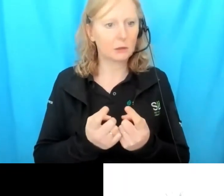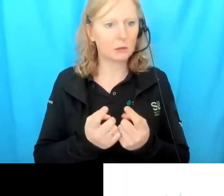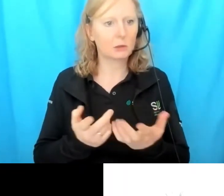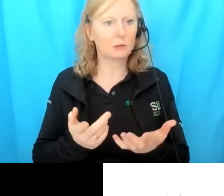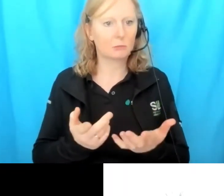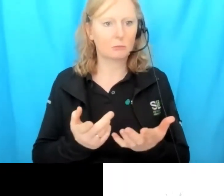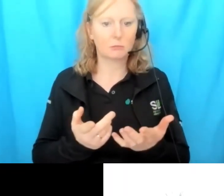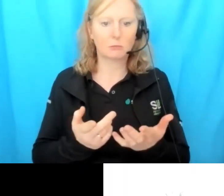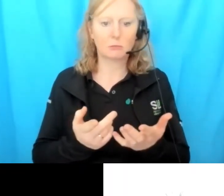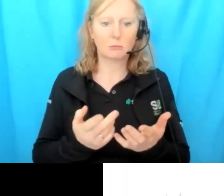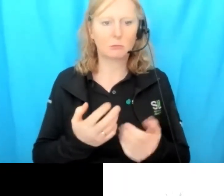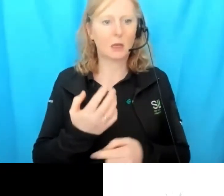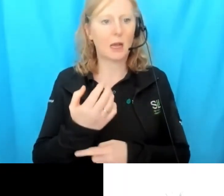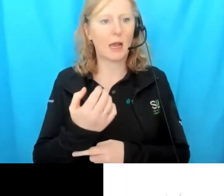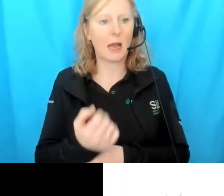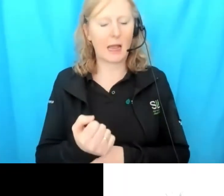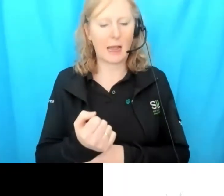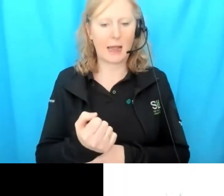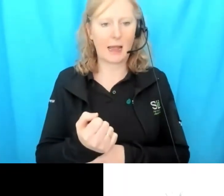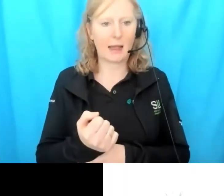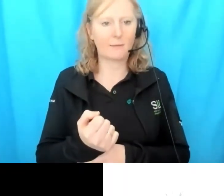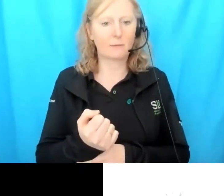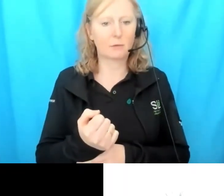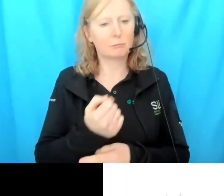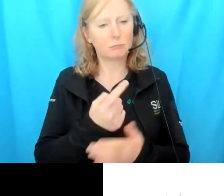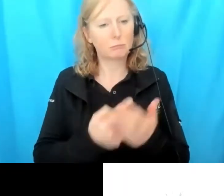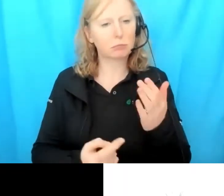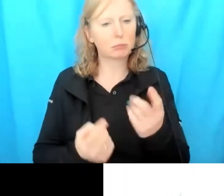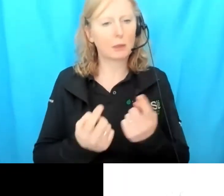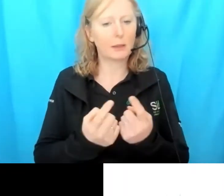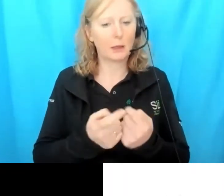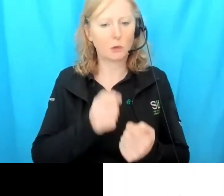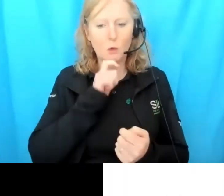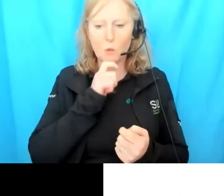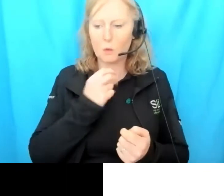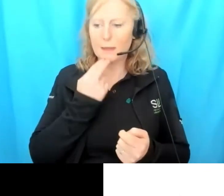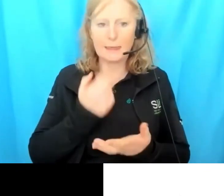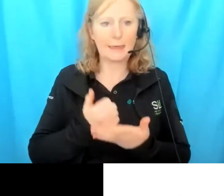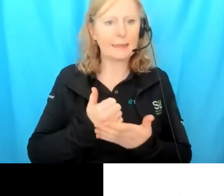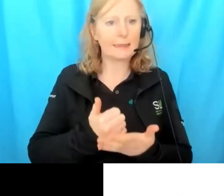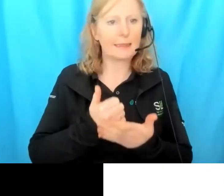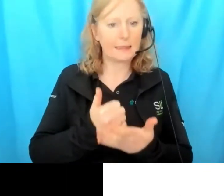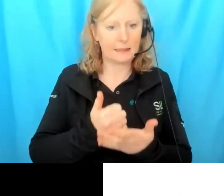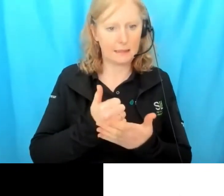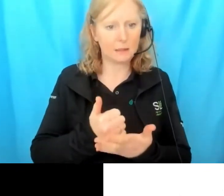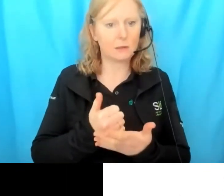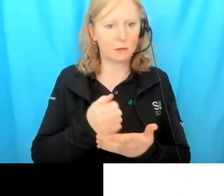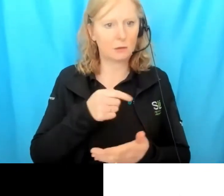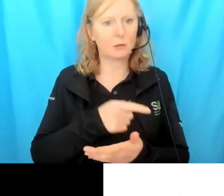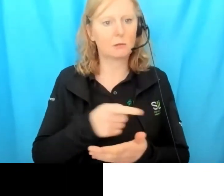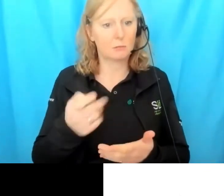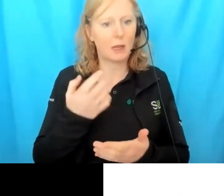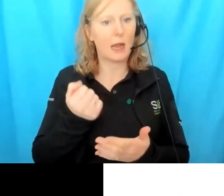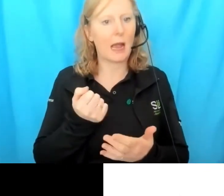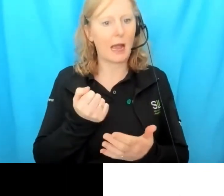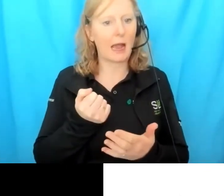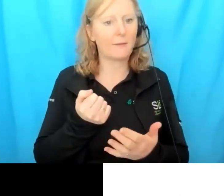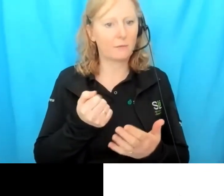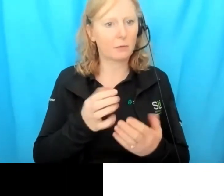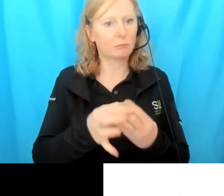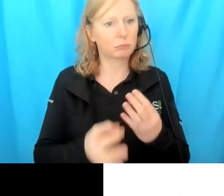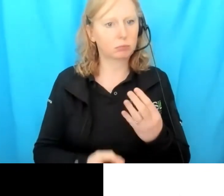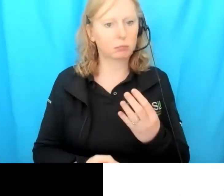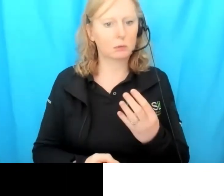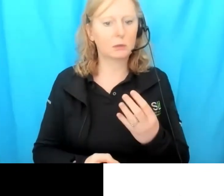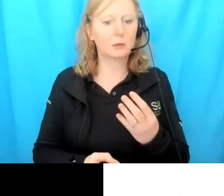and tools that people that wish assistance with accessibility have available to them, and